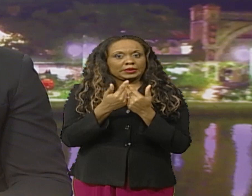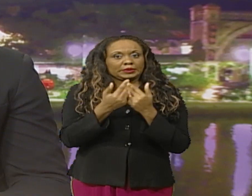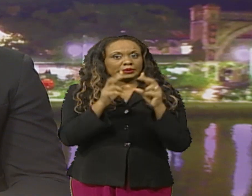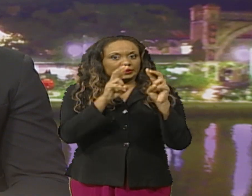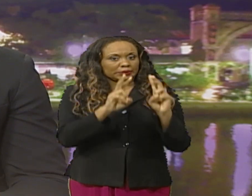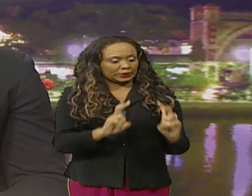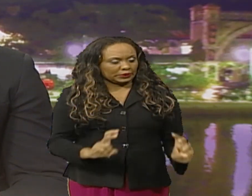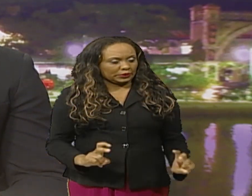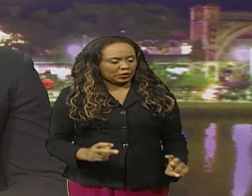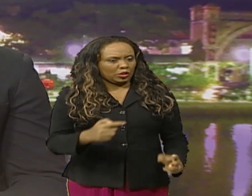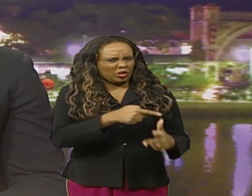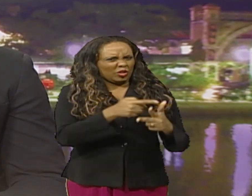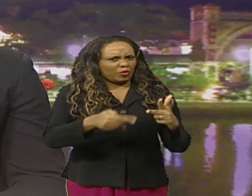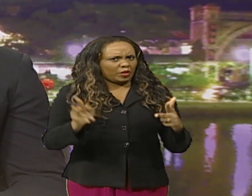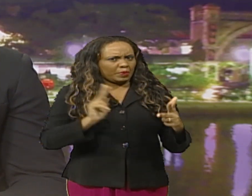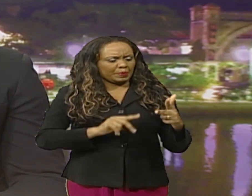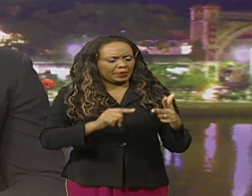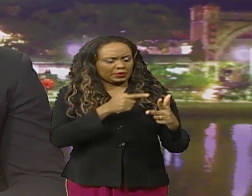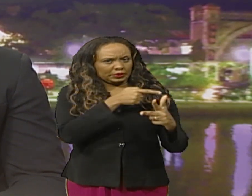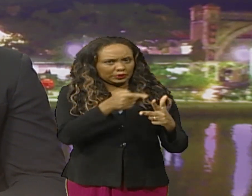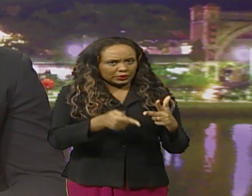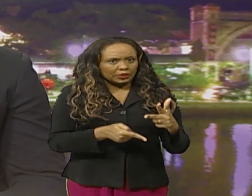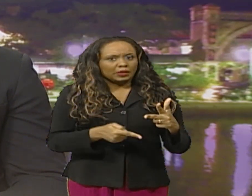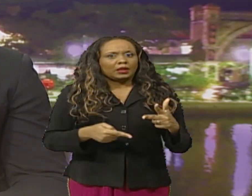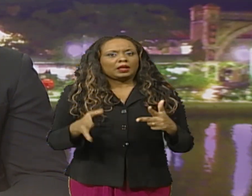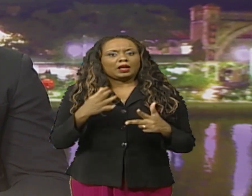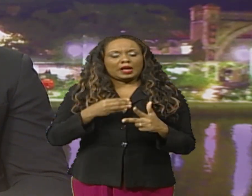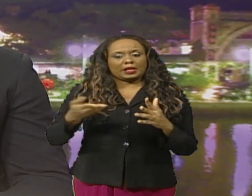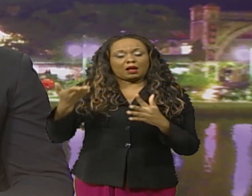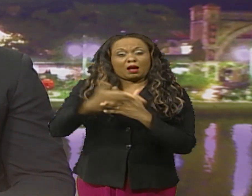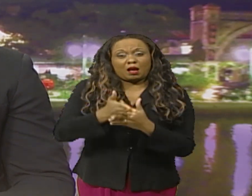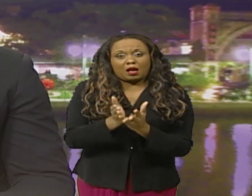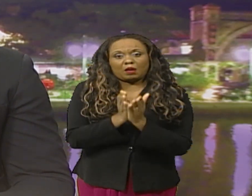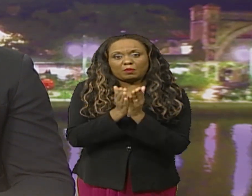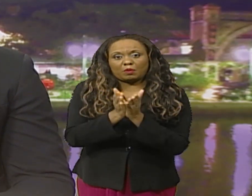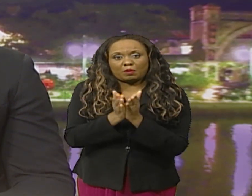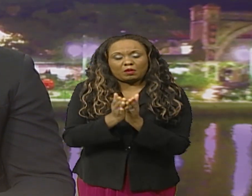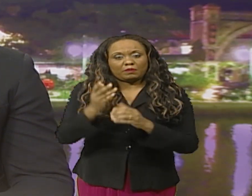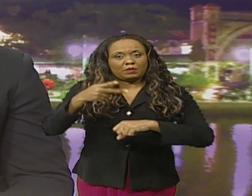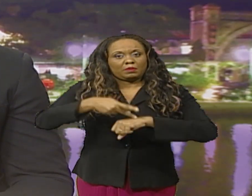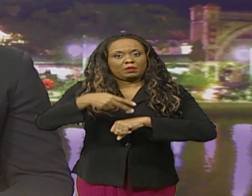in cocaine following the interception of a go-fast vessel off Mona Island, Puerto Rico.